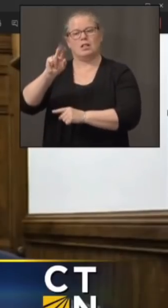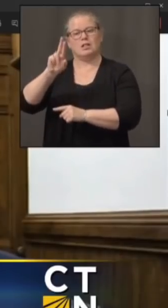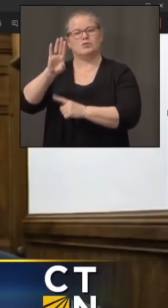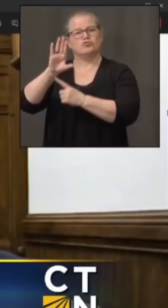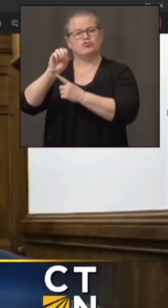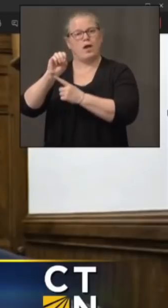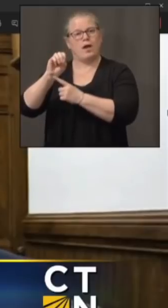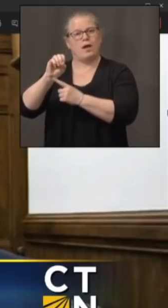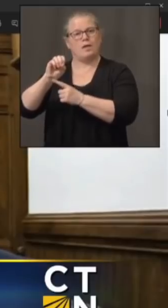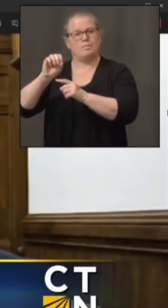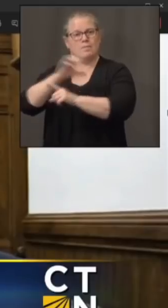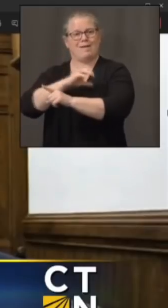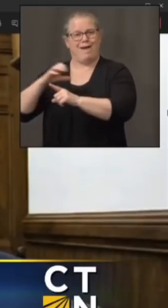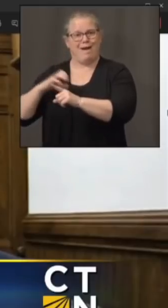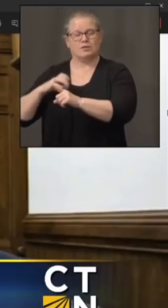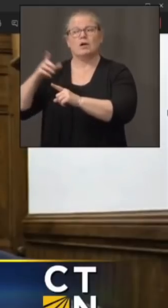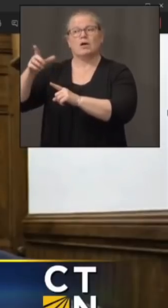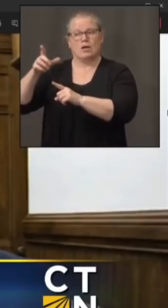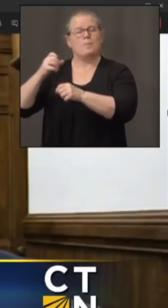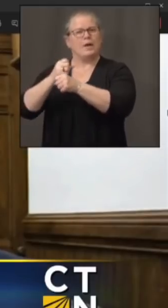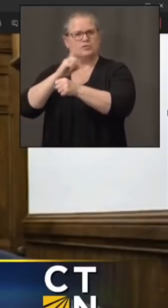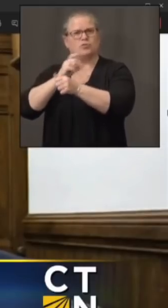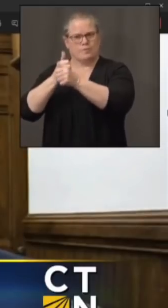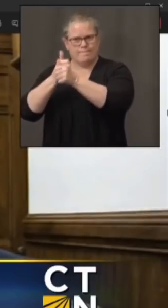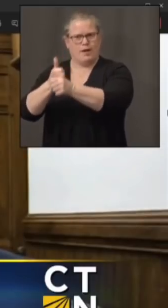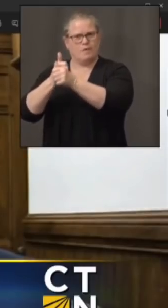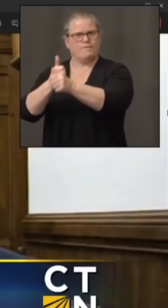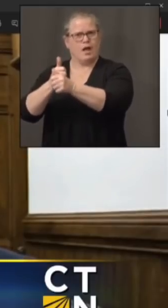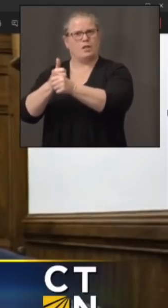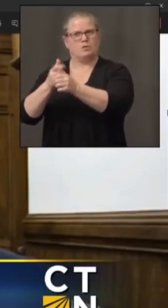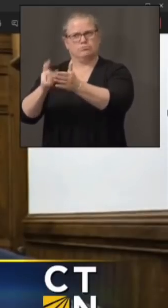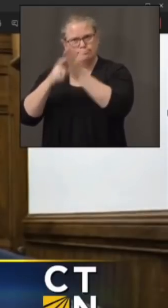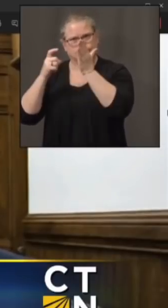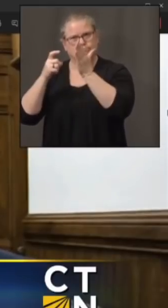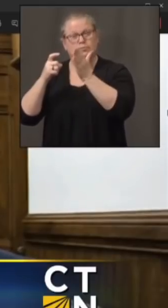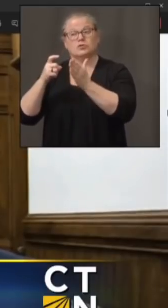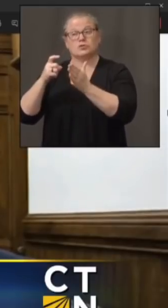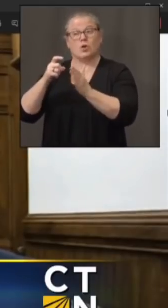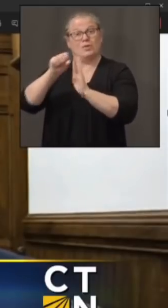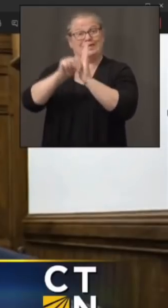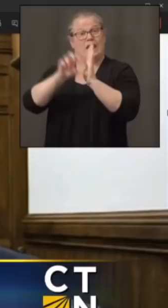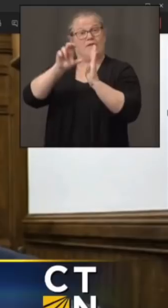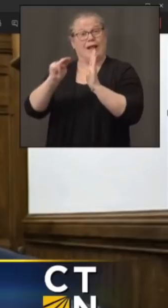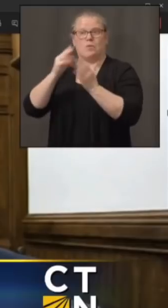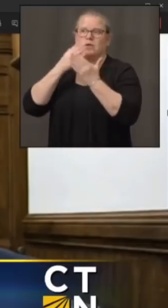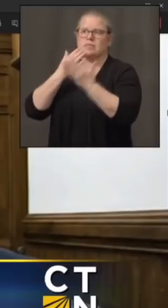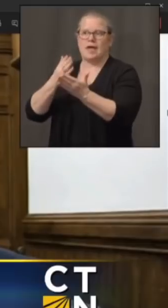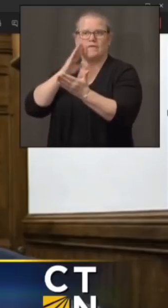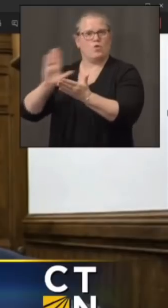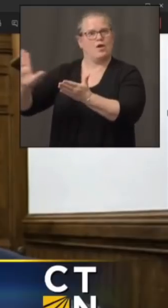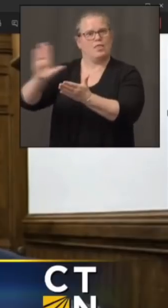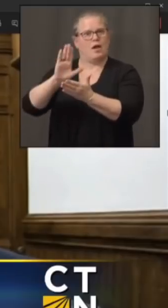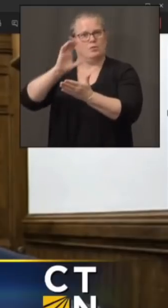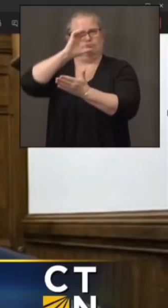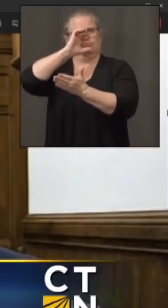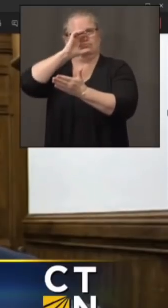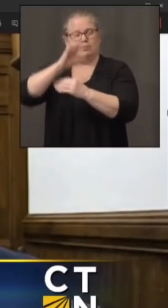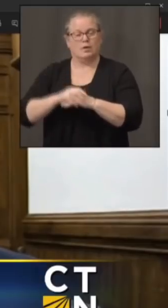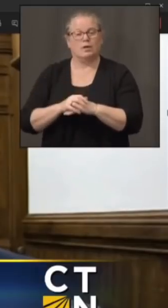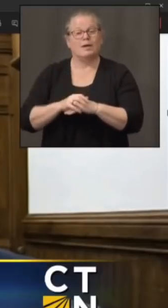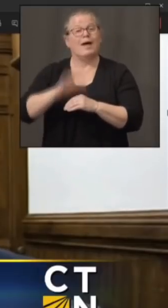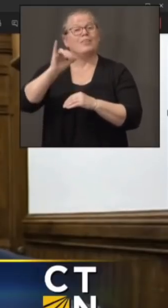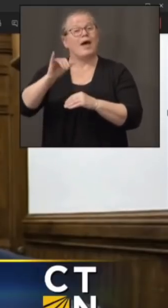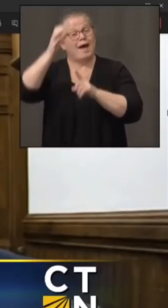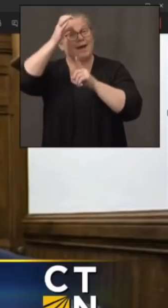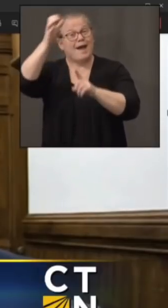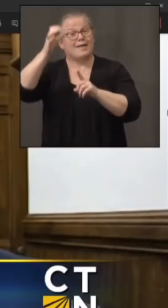for collaborating with the state of Connecticut on those actions. When it comes to the bubble, our office, as well as the